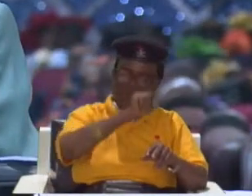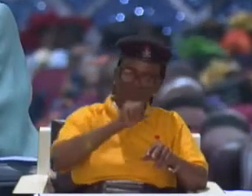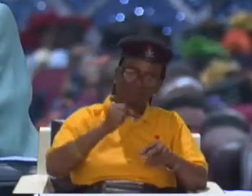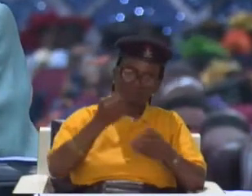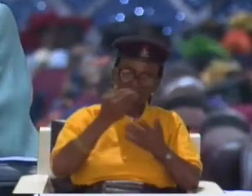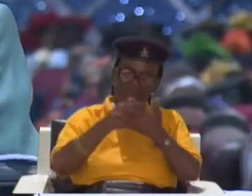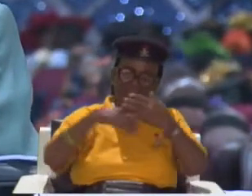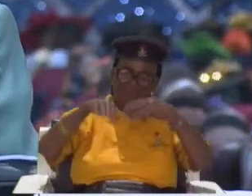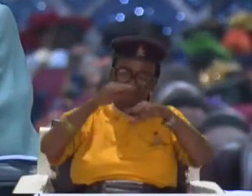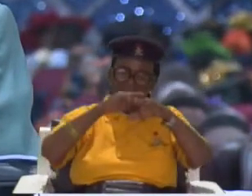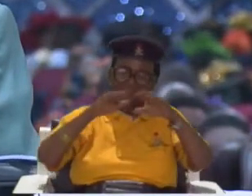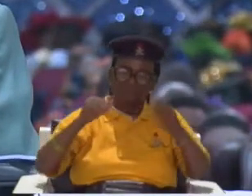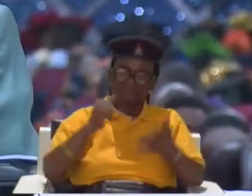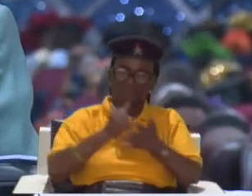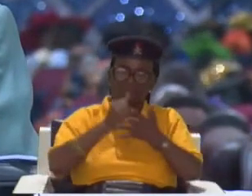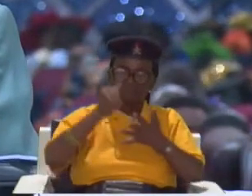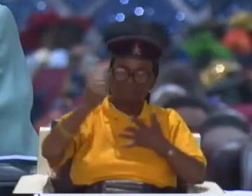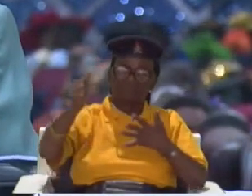Number